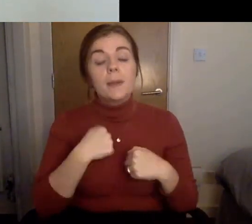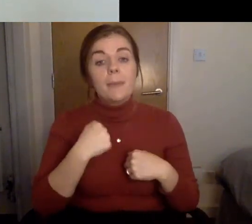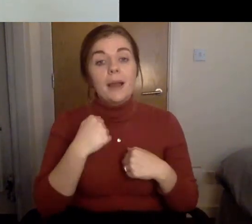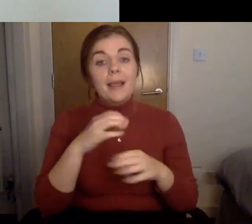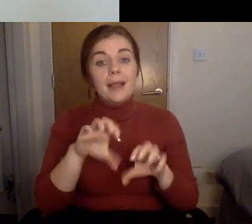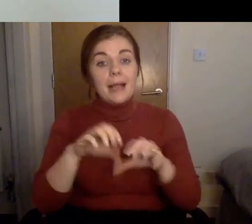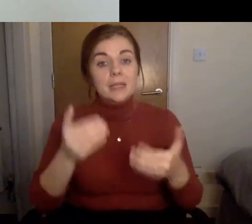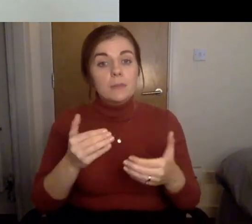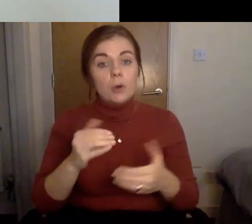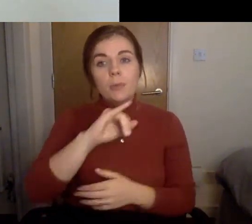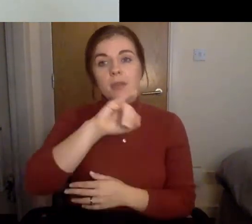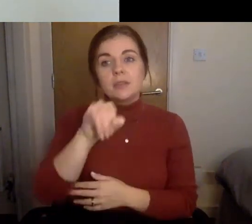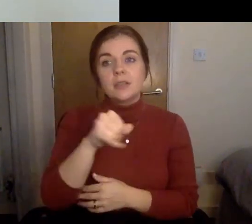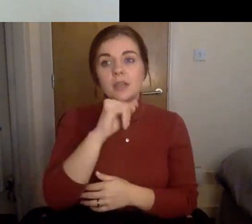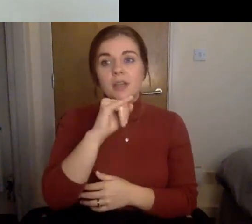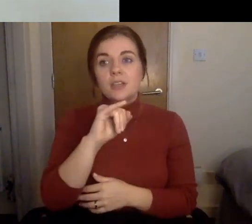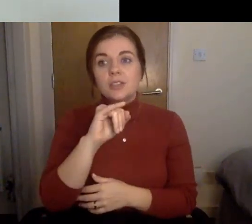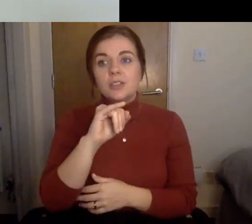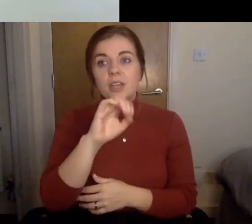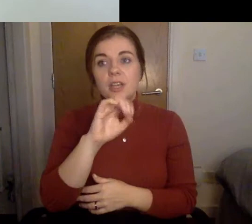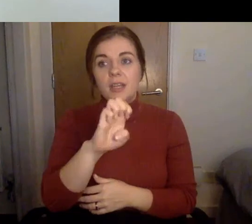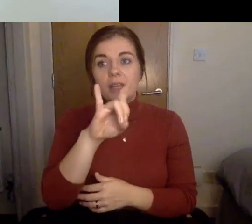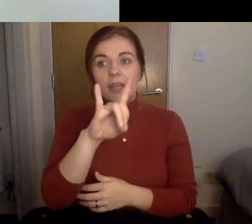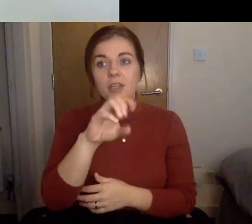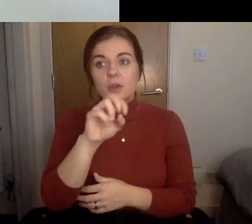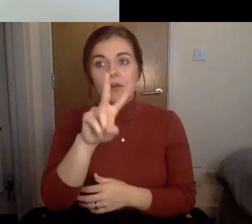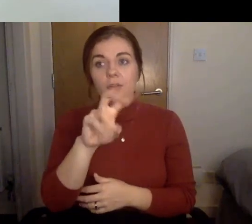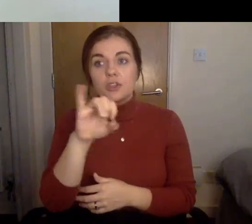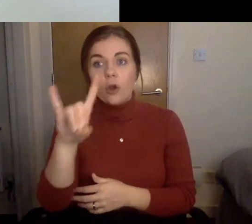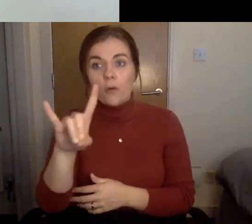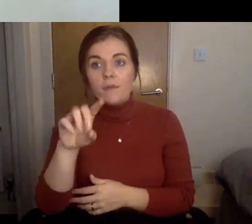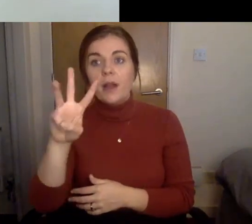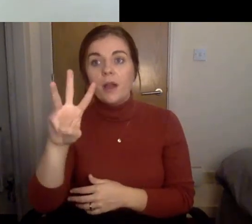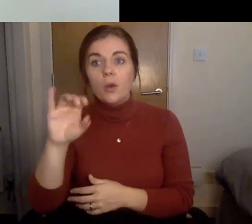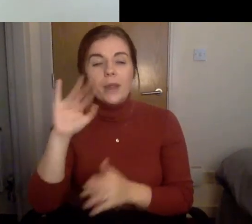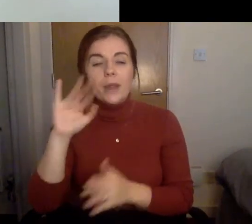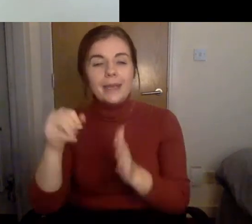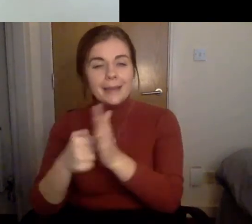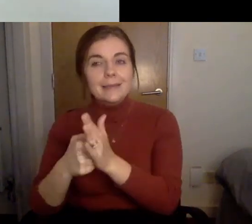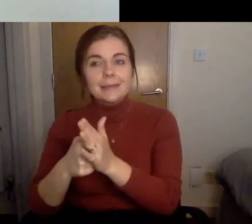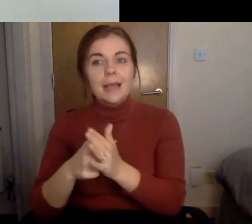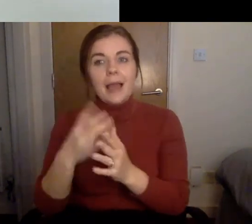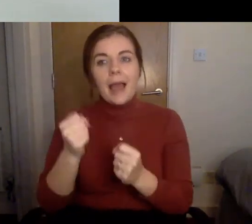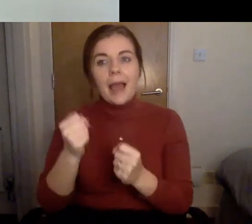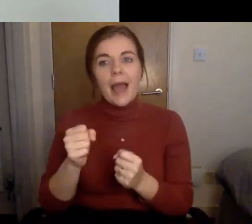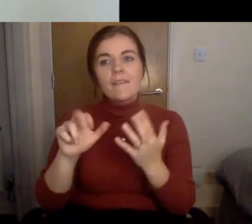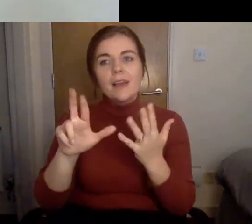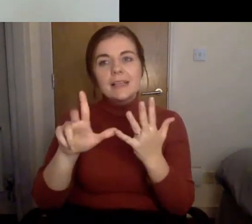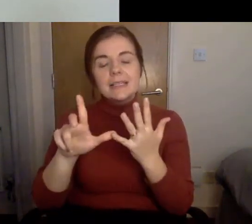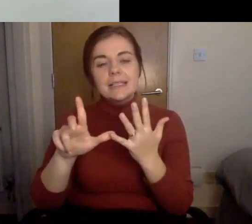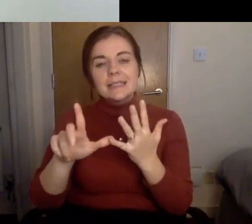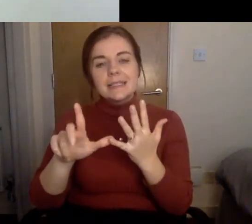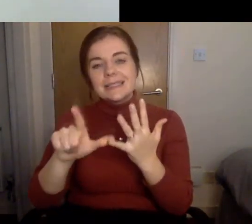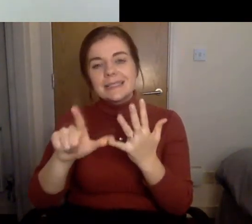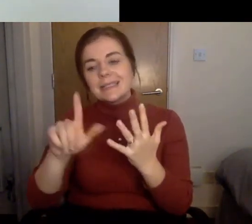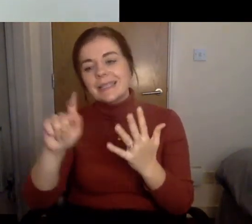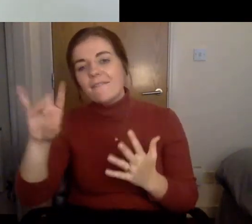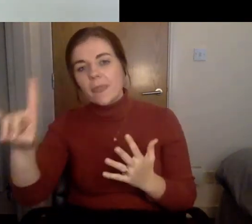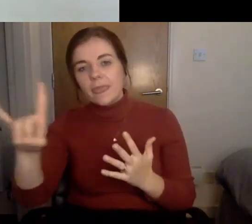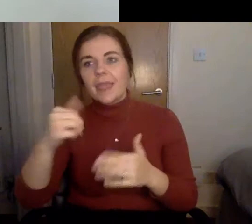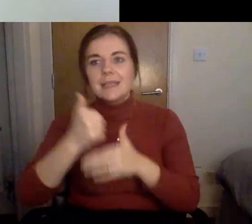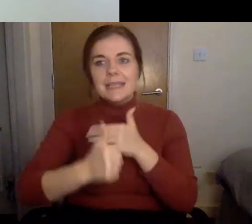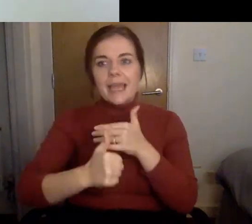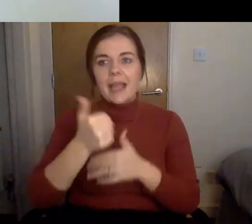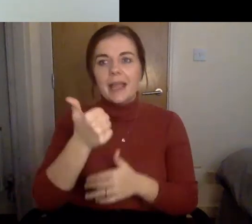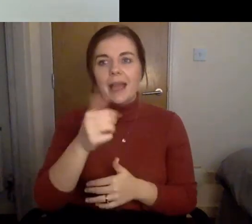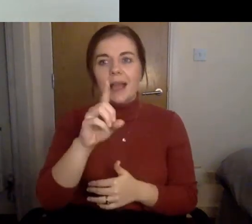Adventist as well, and I know that I often say things that they I don't know if they personally disapprove of,